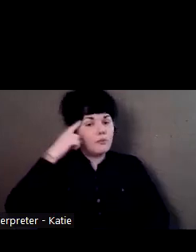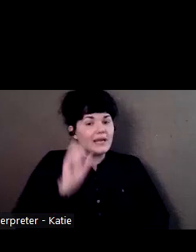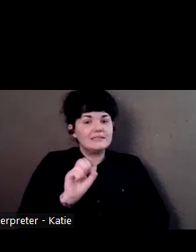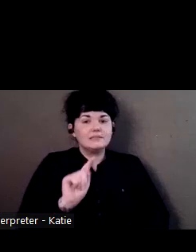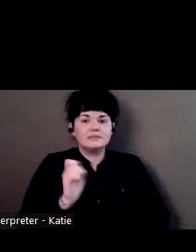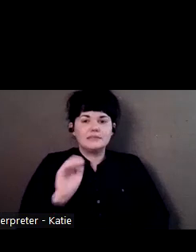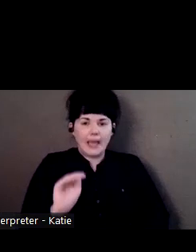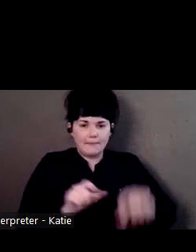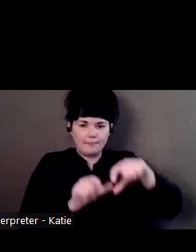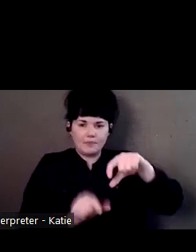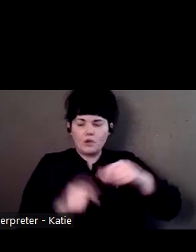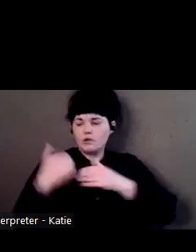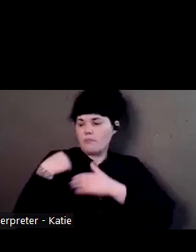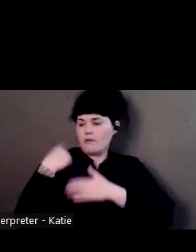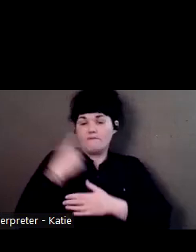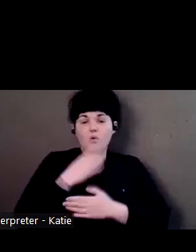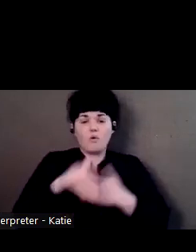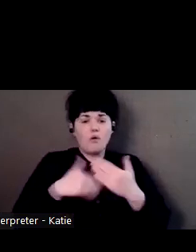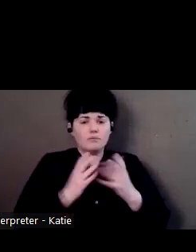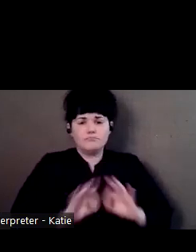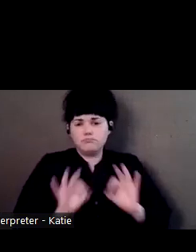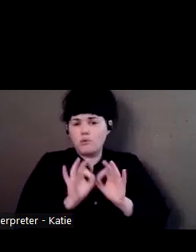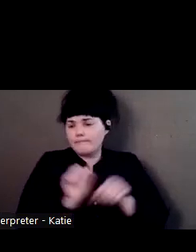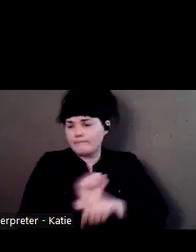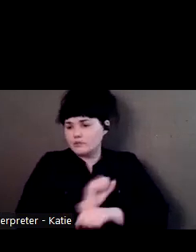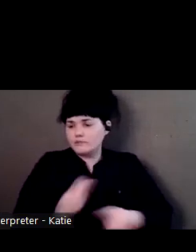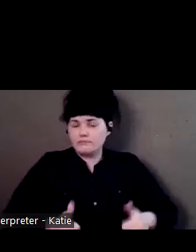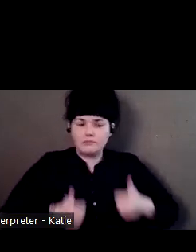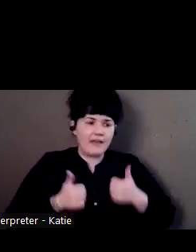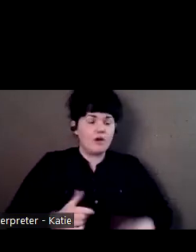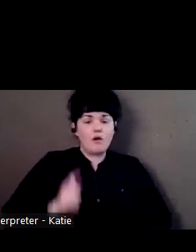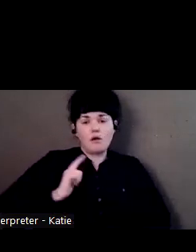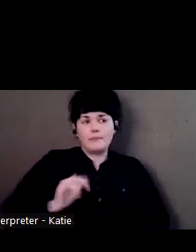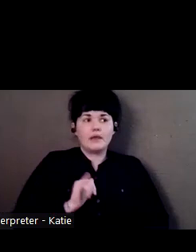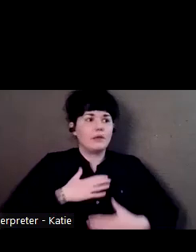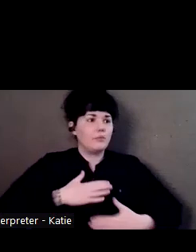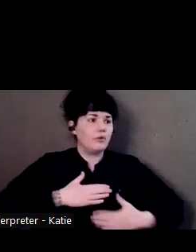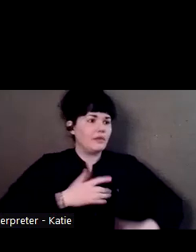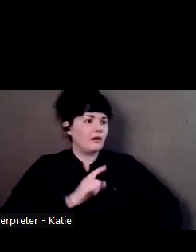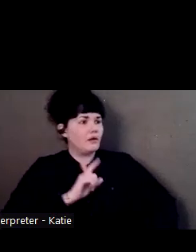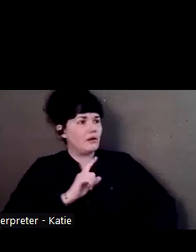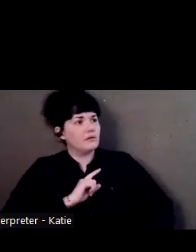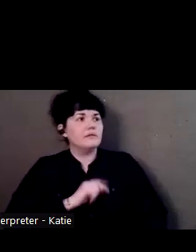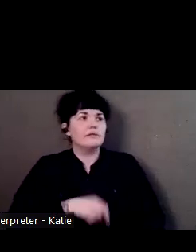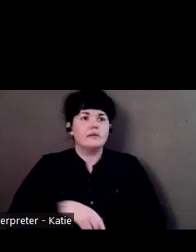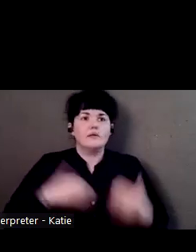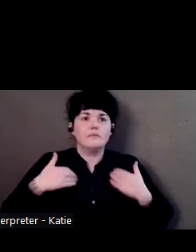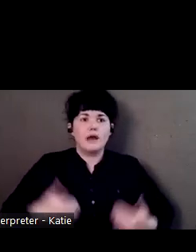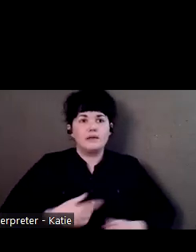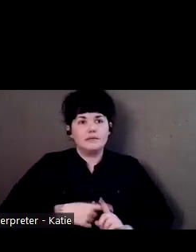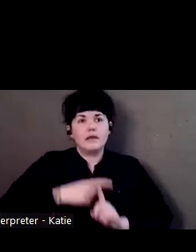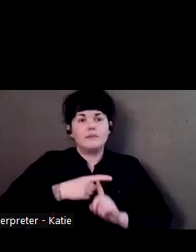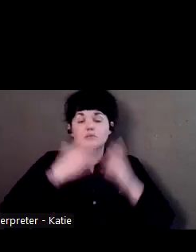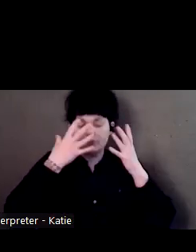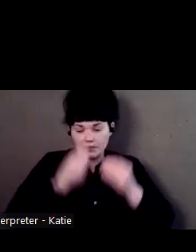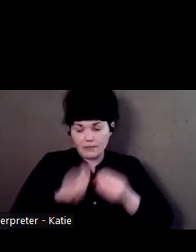life. The automatic functions such as breathing, heart rate, body temperature, wake and sleep cycles, swallowing, and